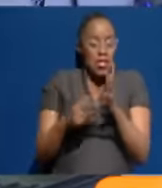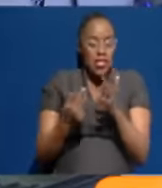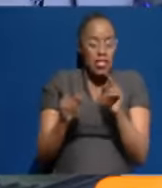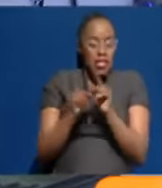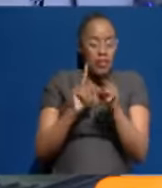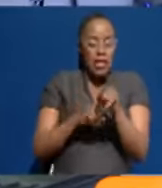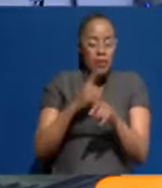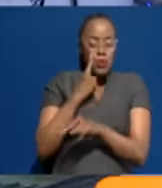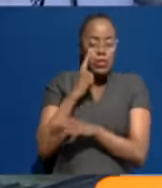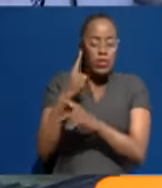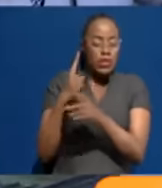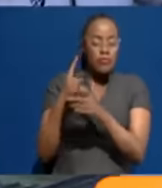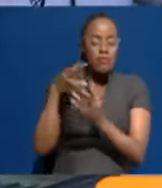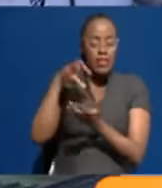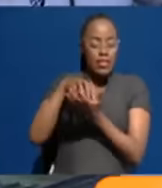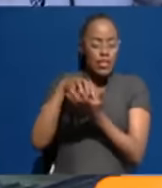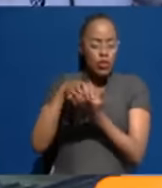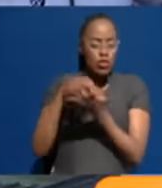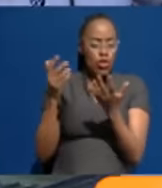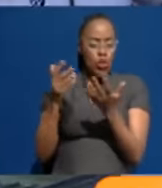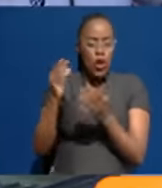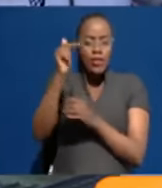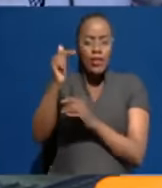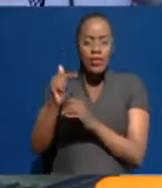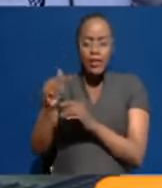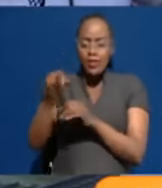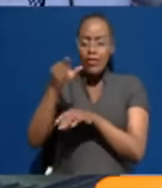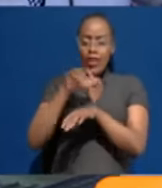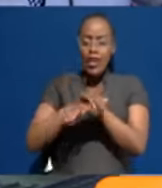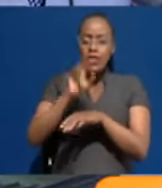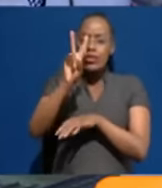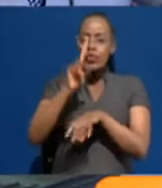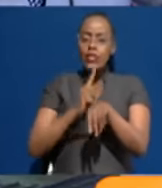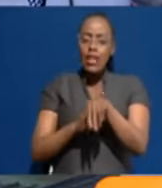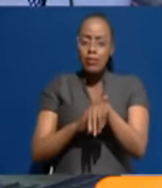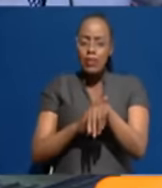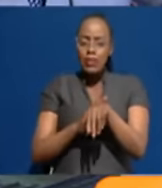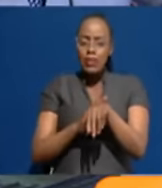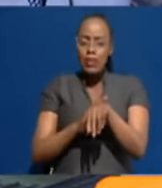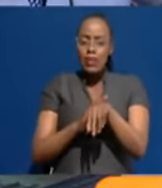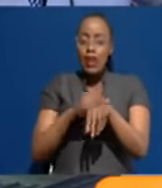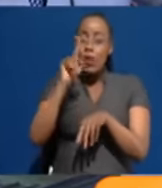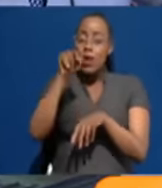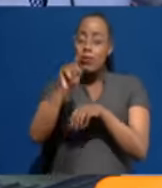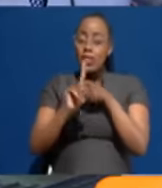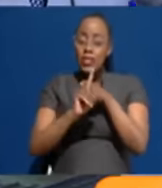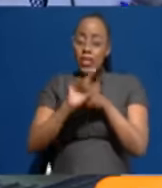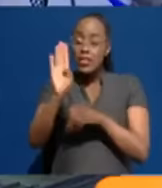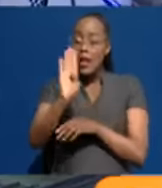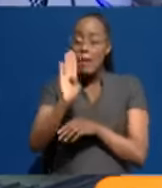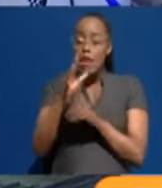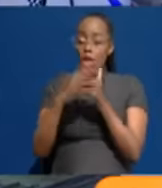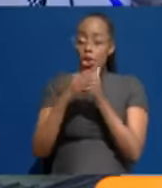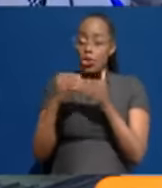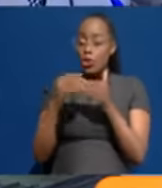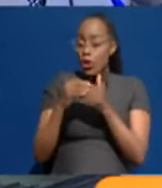the situation in Tanzania, they are getting twice as much as, they're getting about $1.6